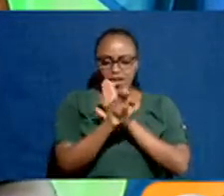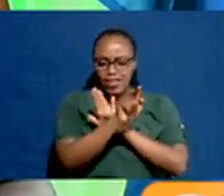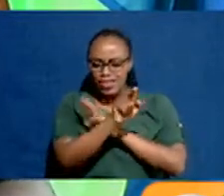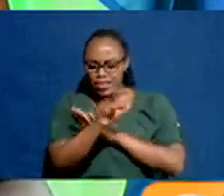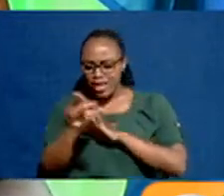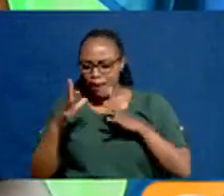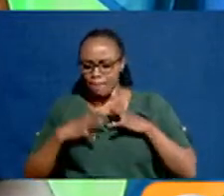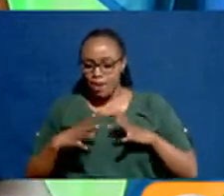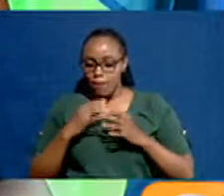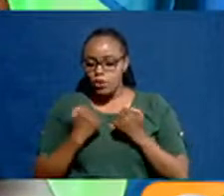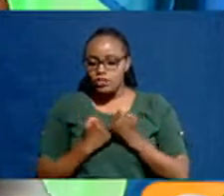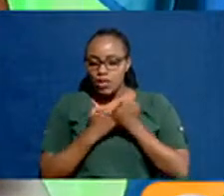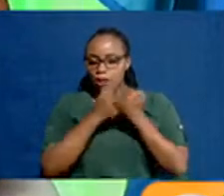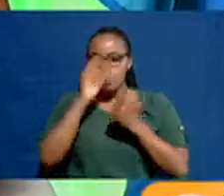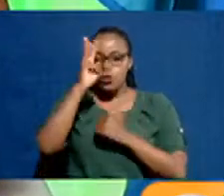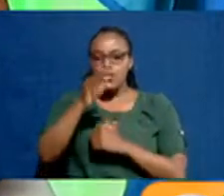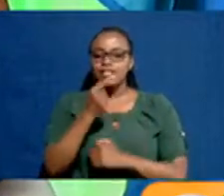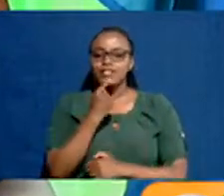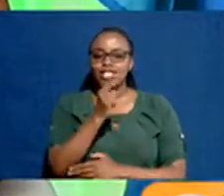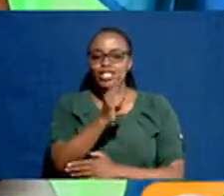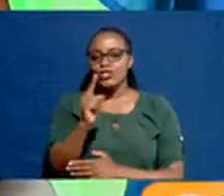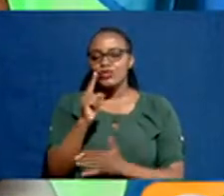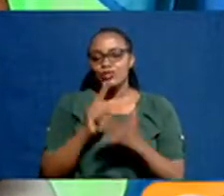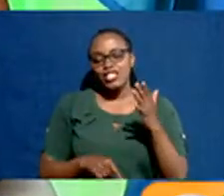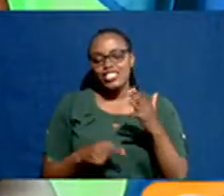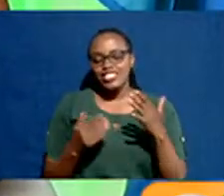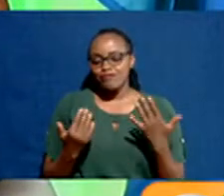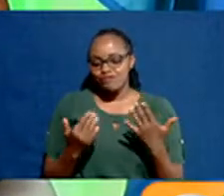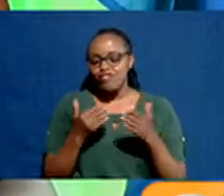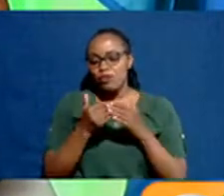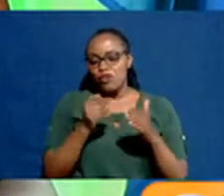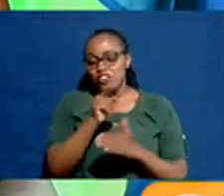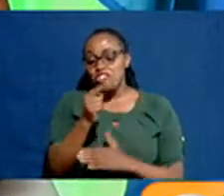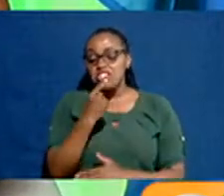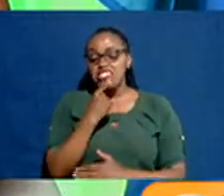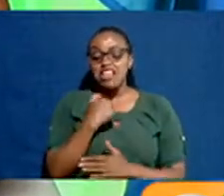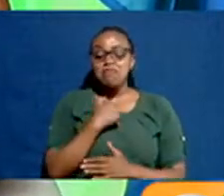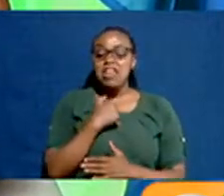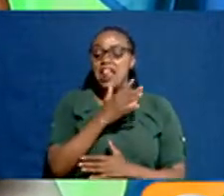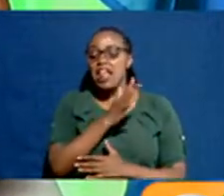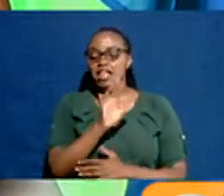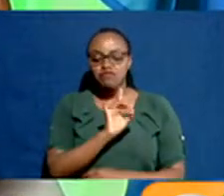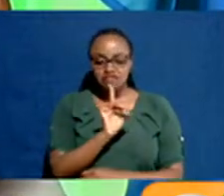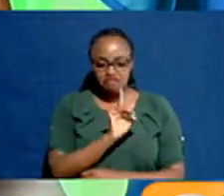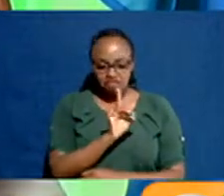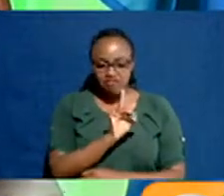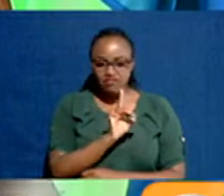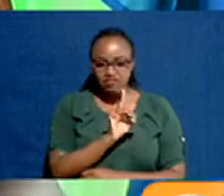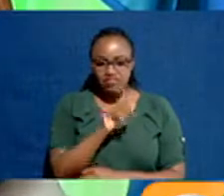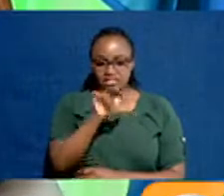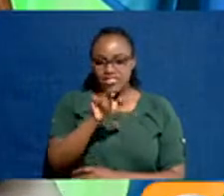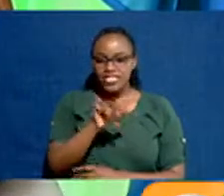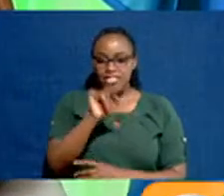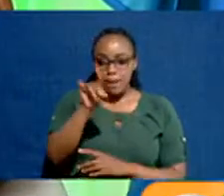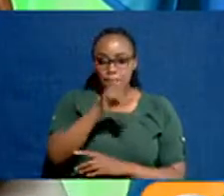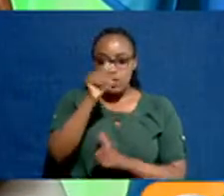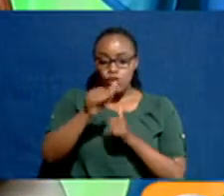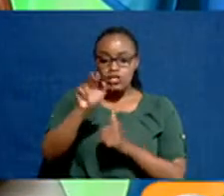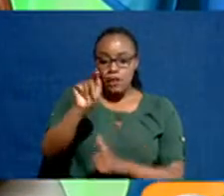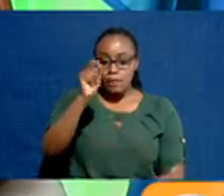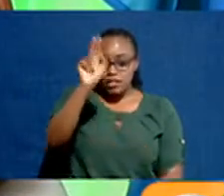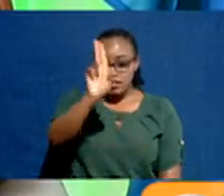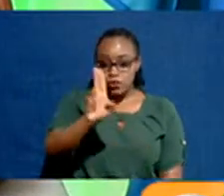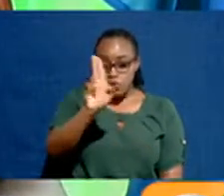people who will help him. And let me tell you, before you tell me, that is a mistake President Uhuru Kenyatta